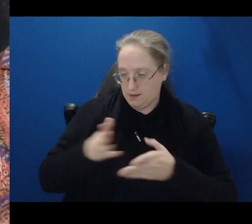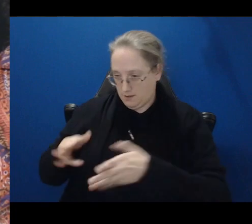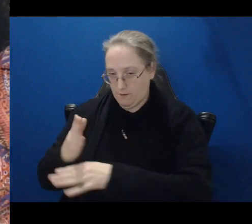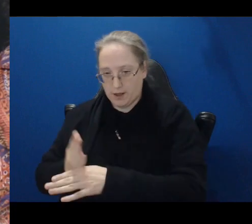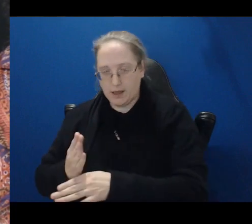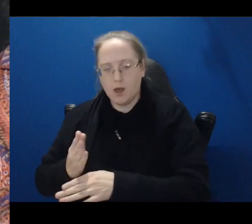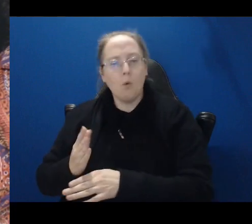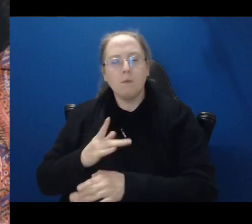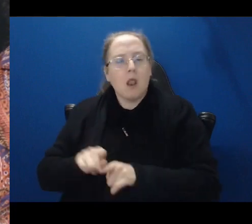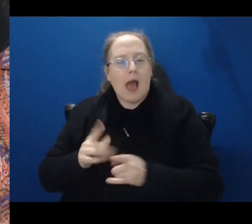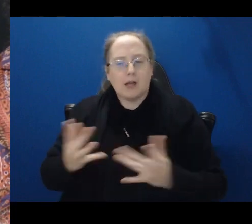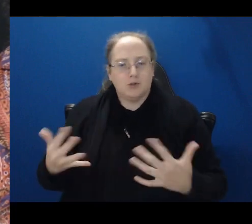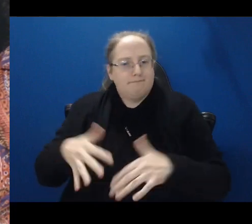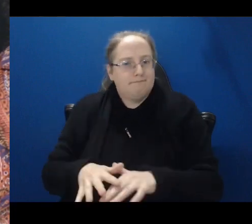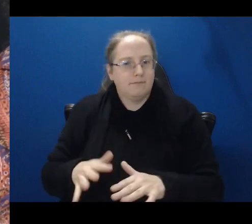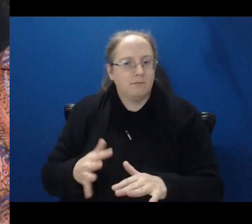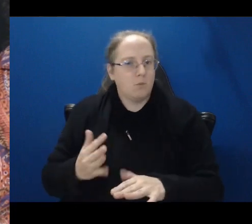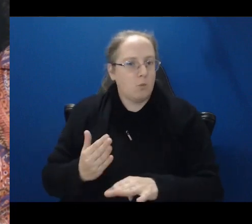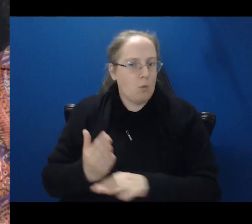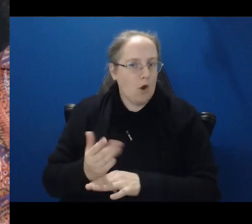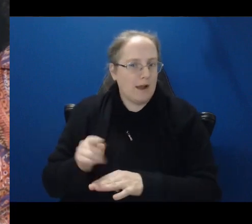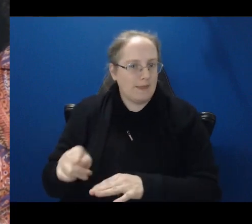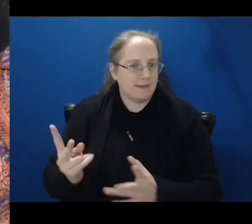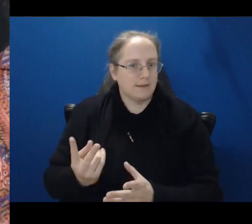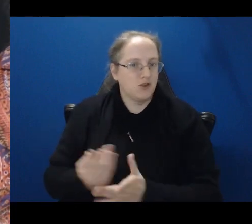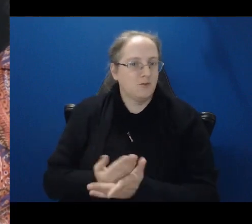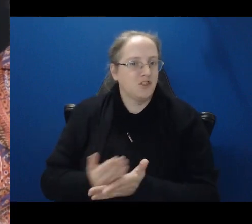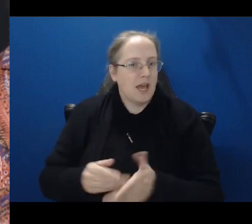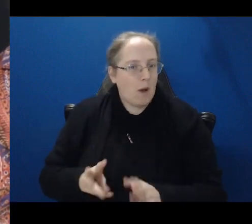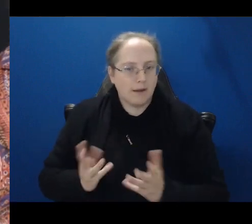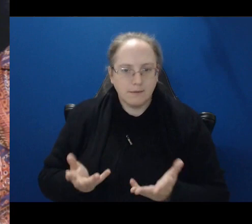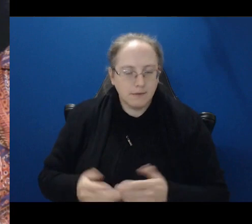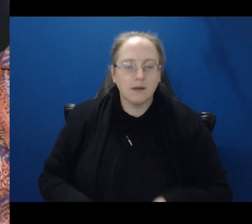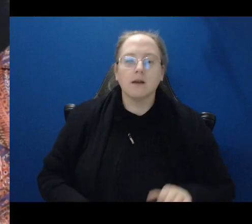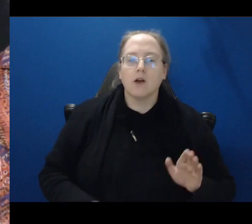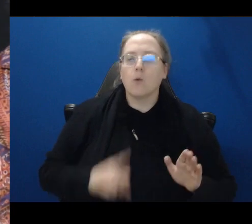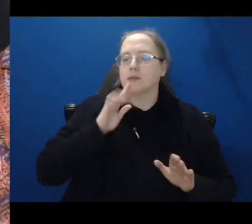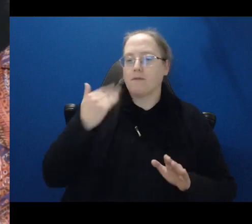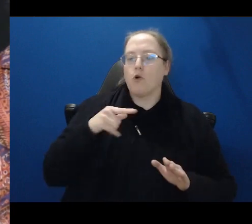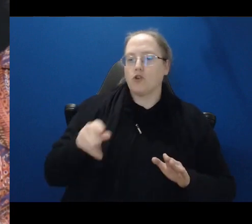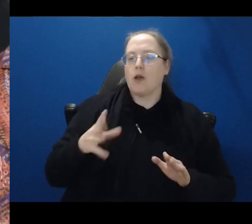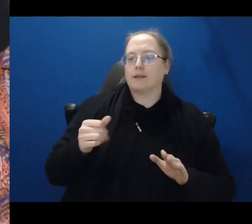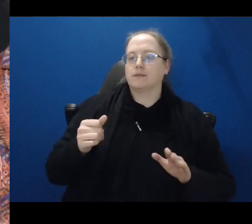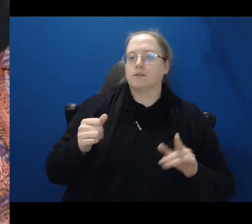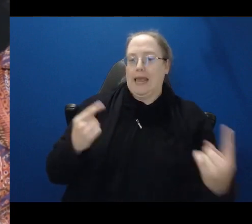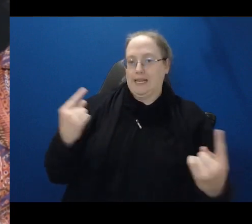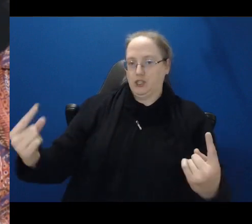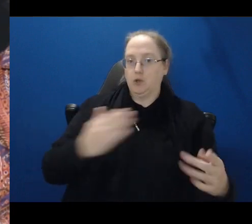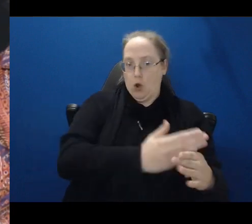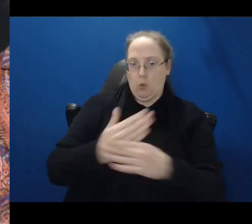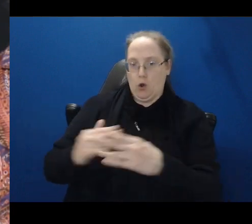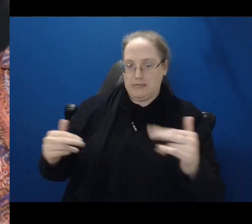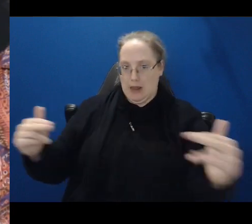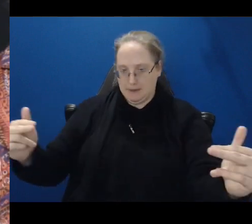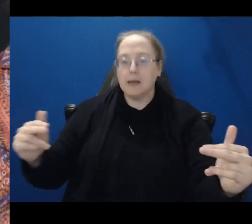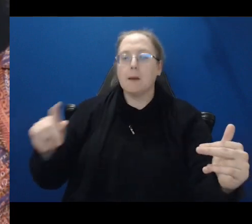intro, I mean, you worked sort of remotely, but you were kind of in conversation for a long